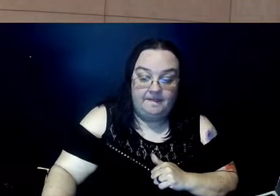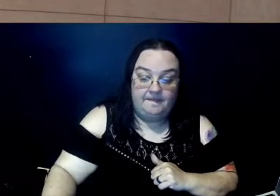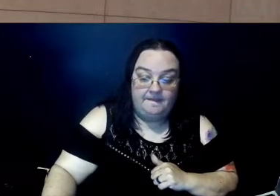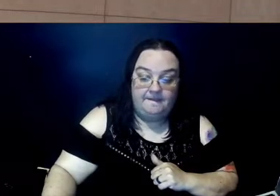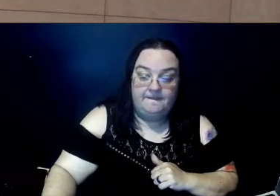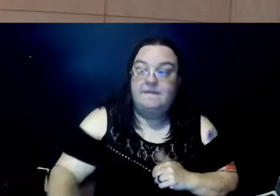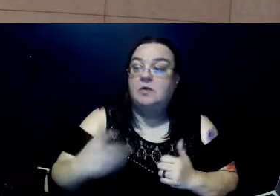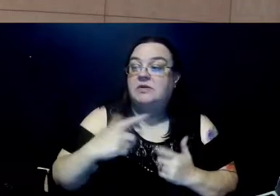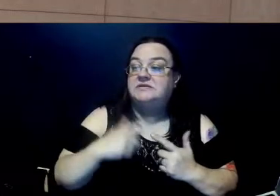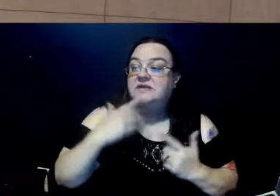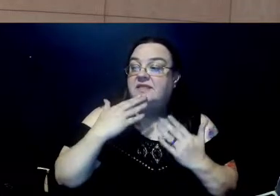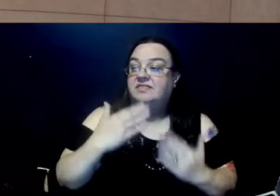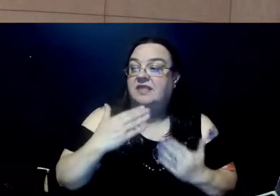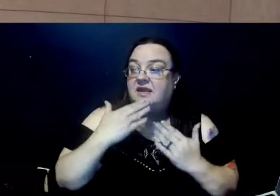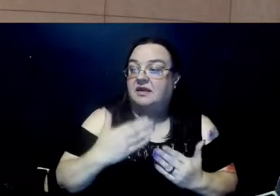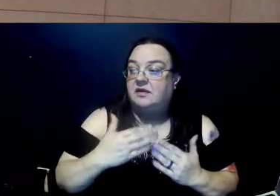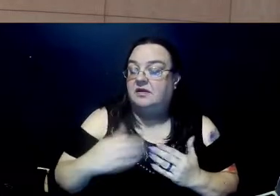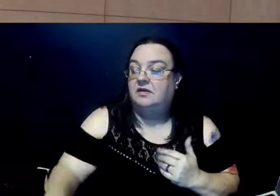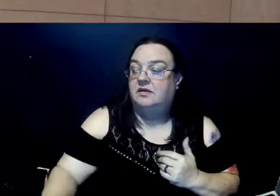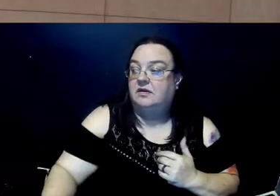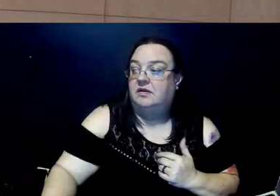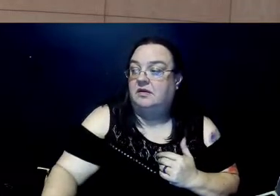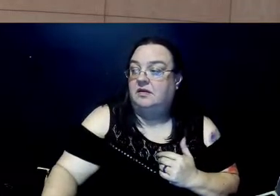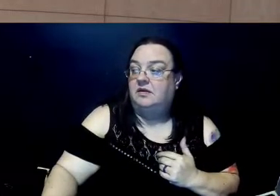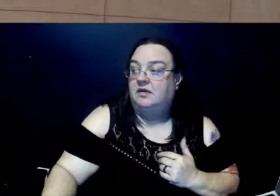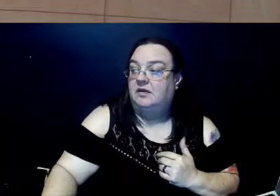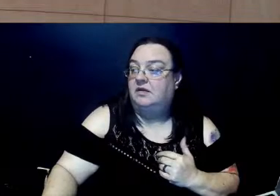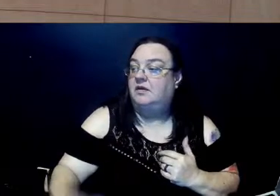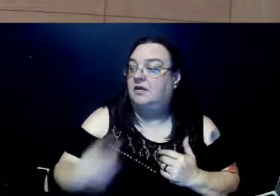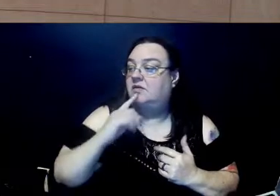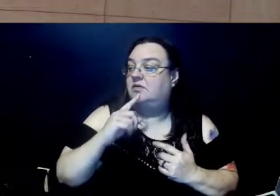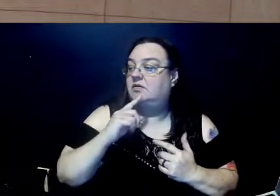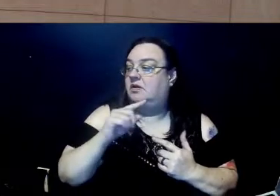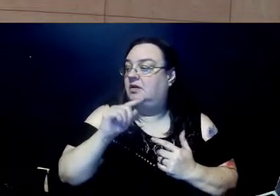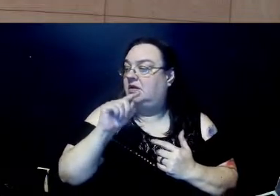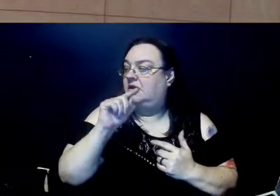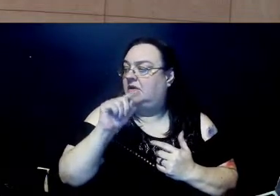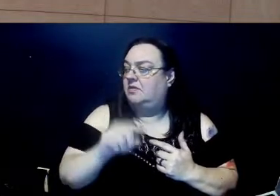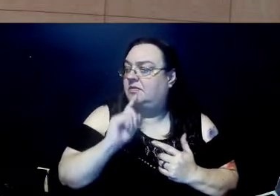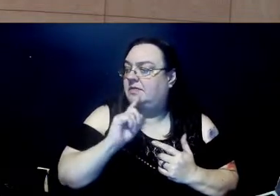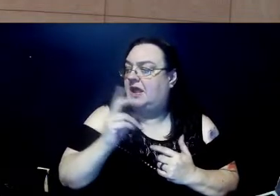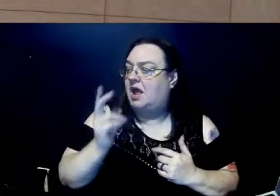I see them just endlessly out there, tirelessly just going down 202. And honestly,